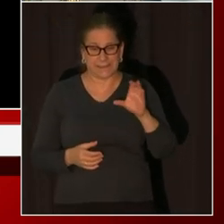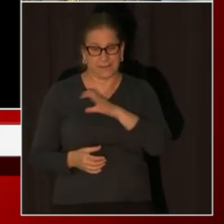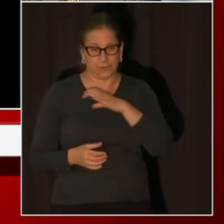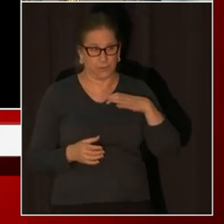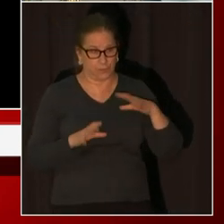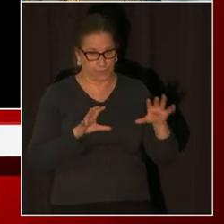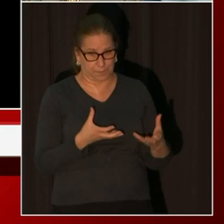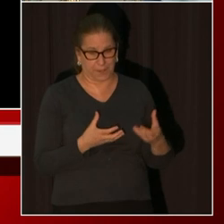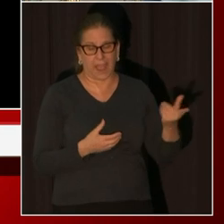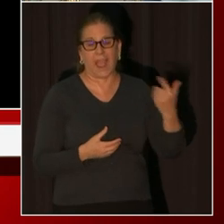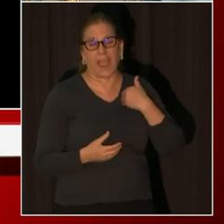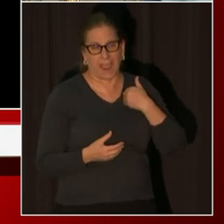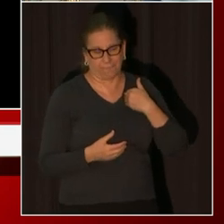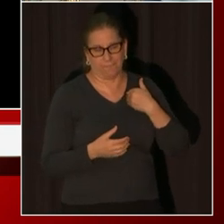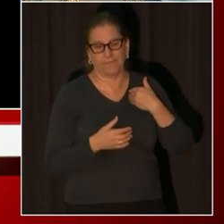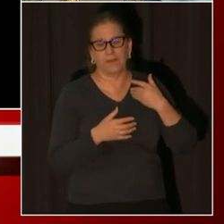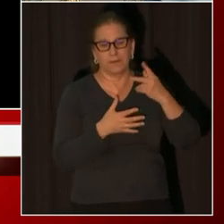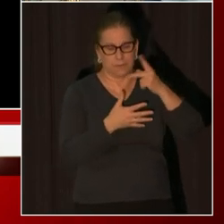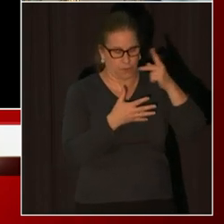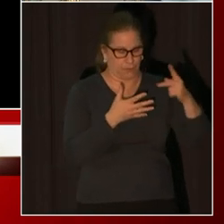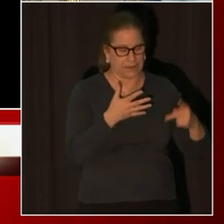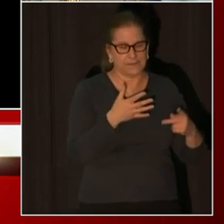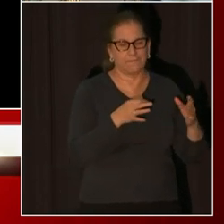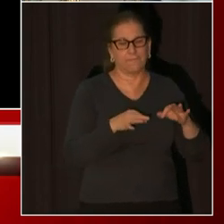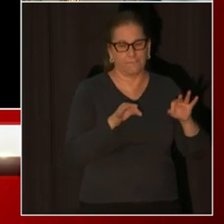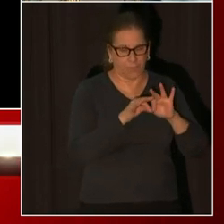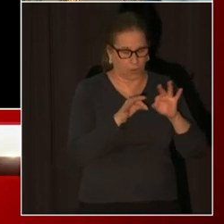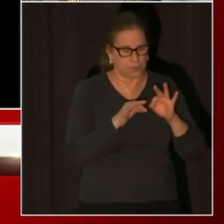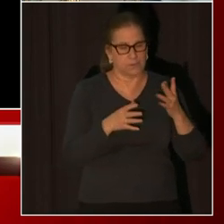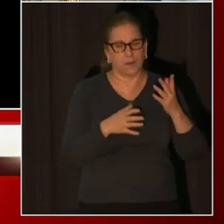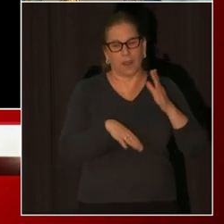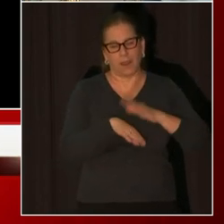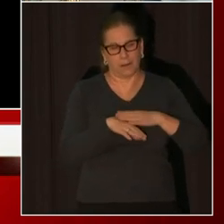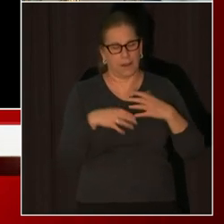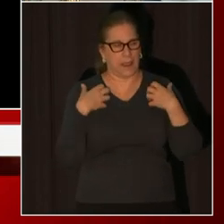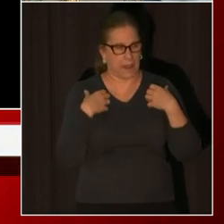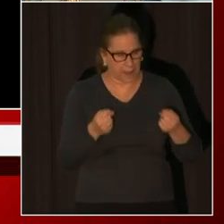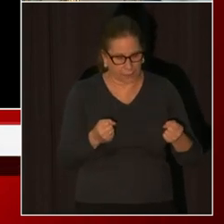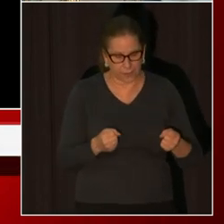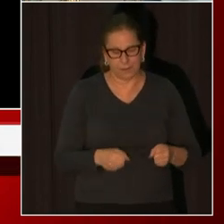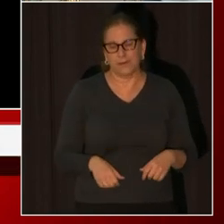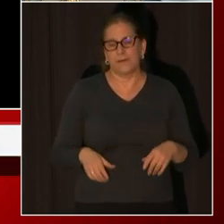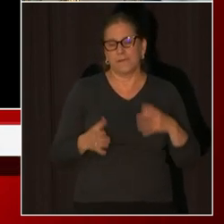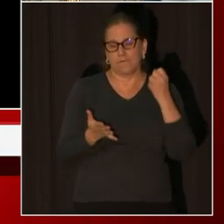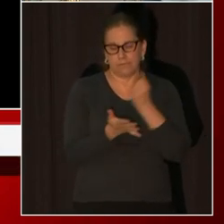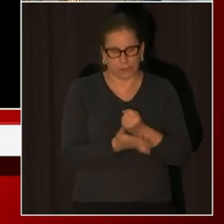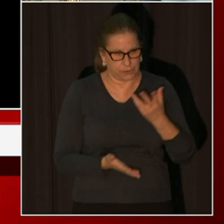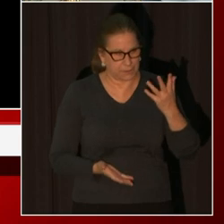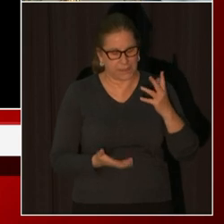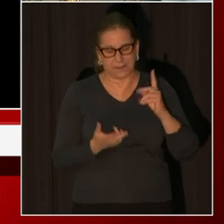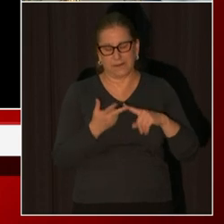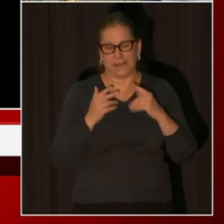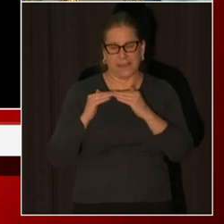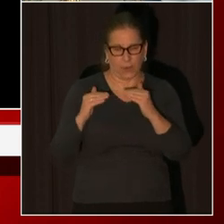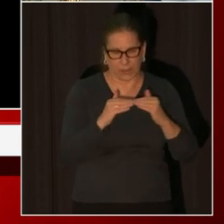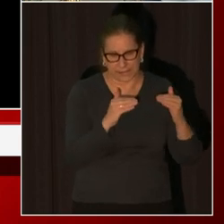and equity. So you will see those values reflected here in our